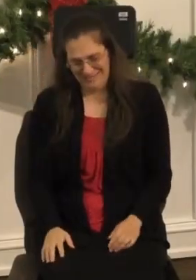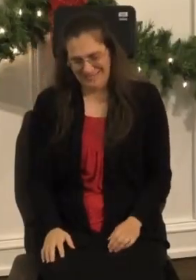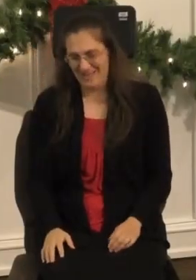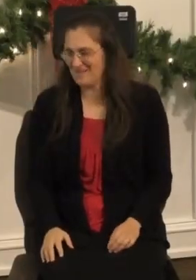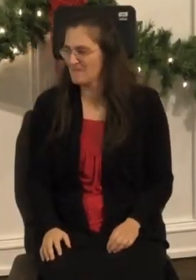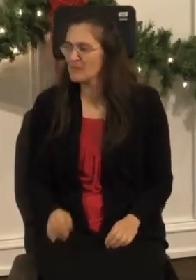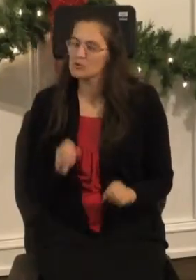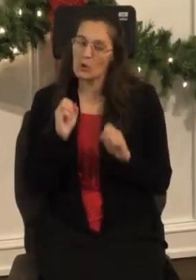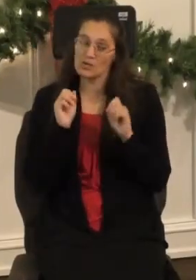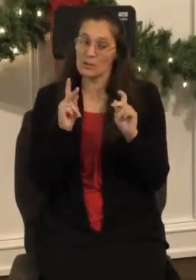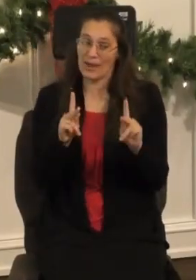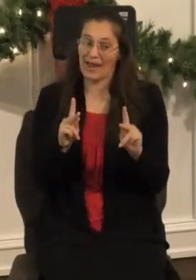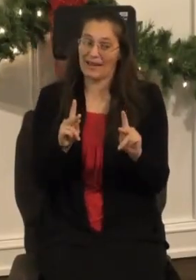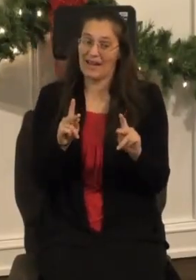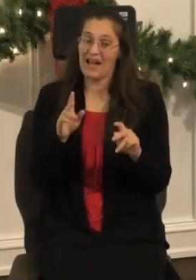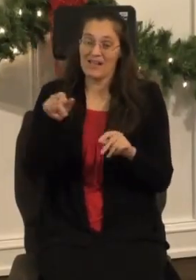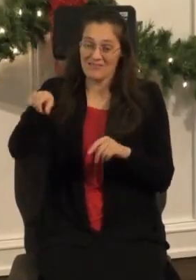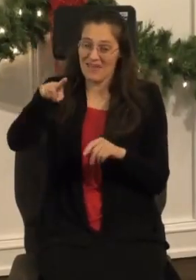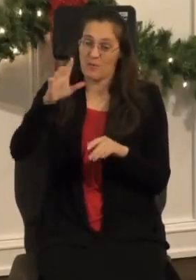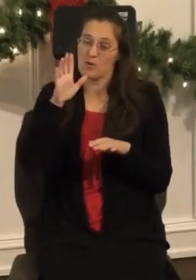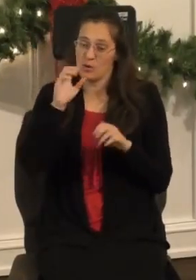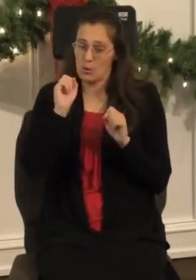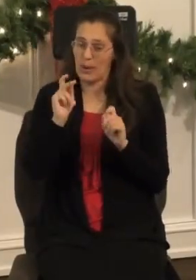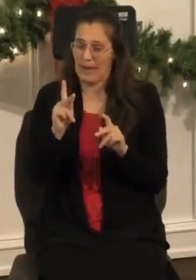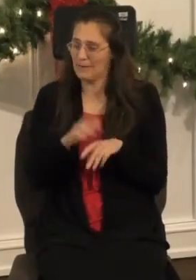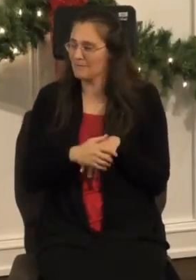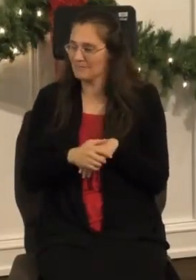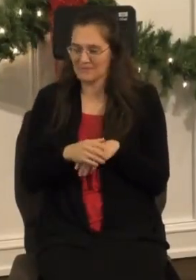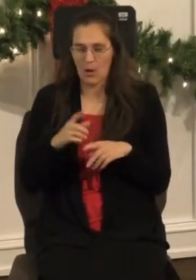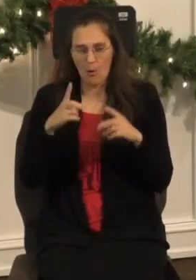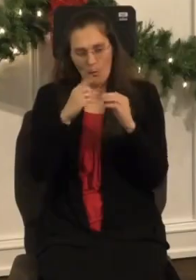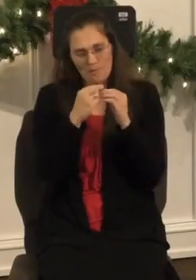time? Okay, here it goes, and I'll give the box away.